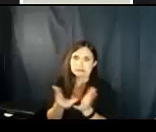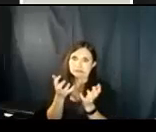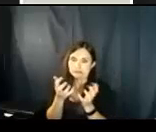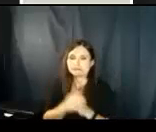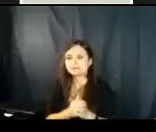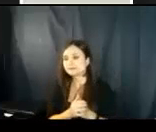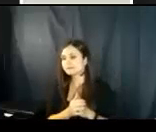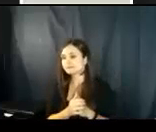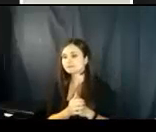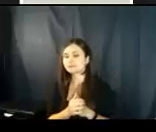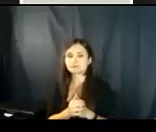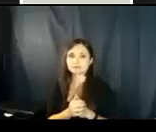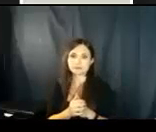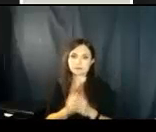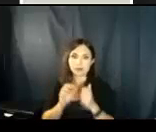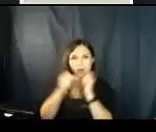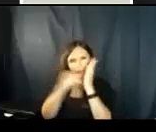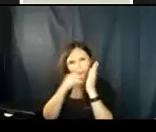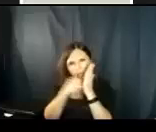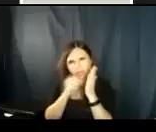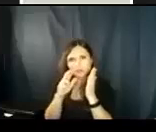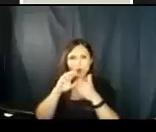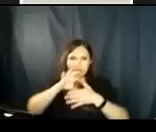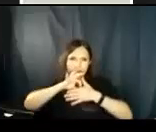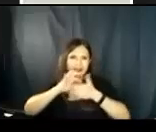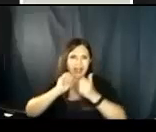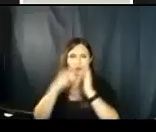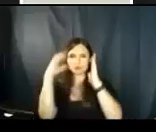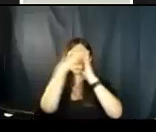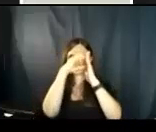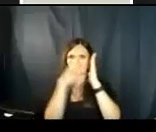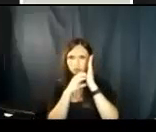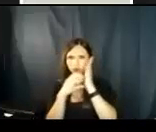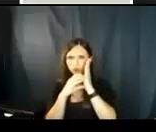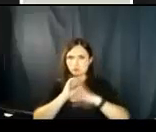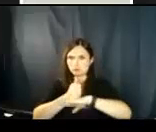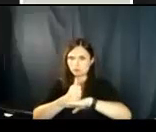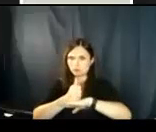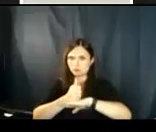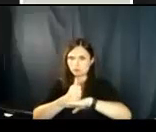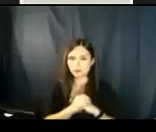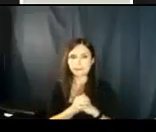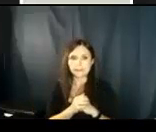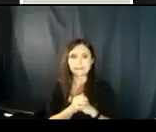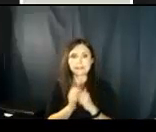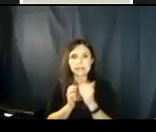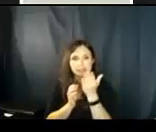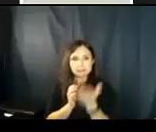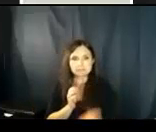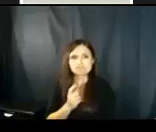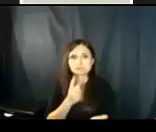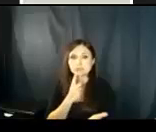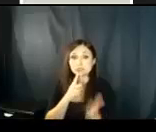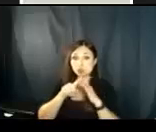is the way that the page or the content was chunked or presented or organized. So she said, you're going to start